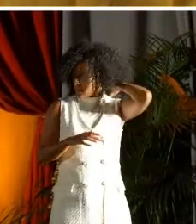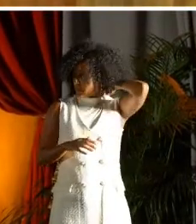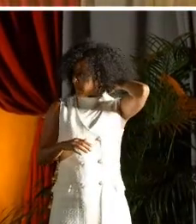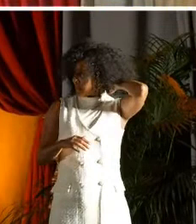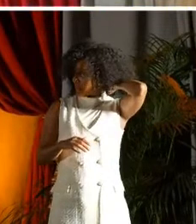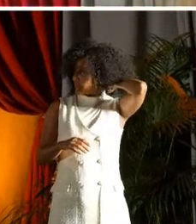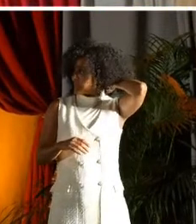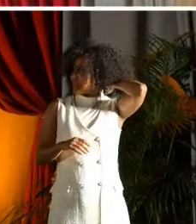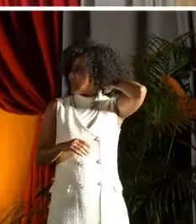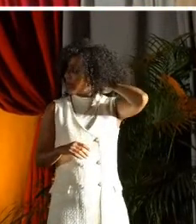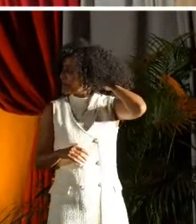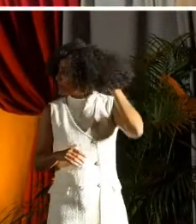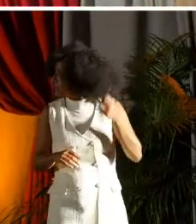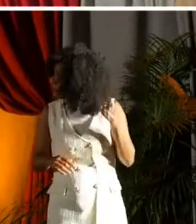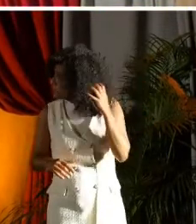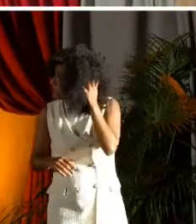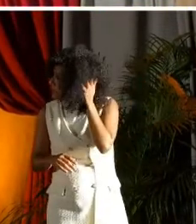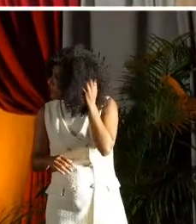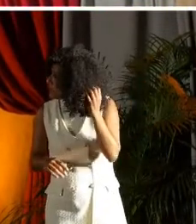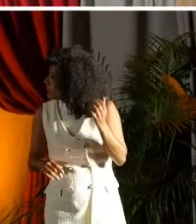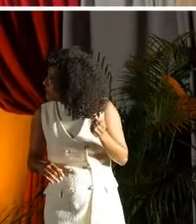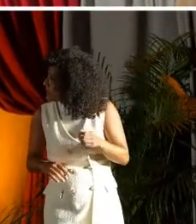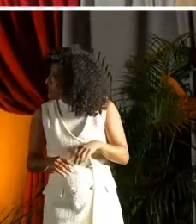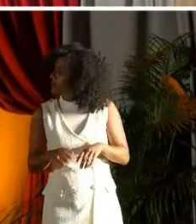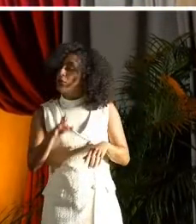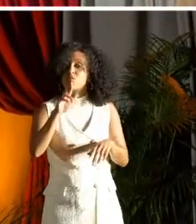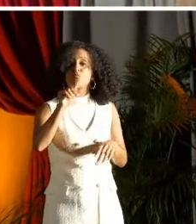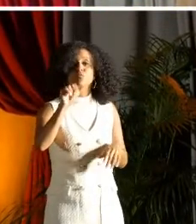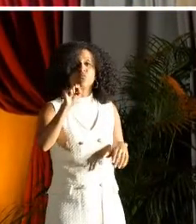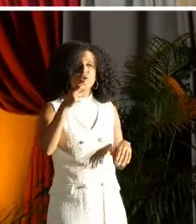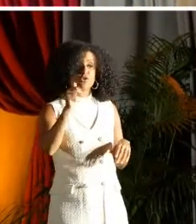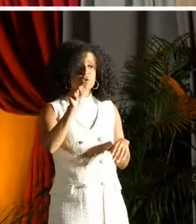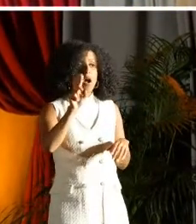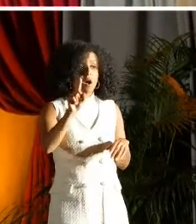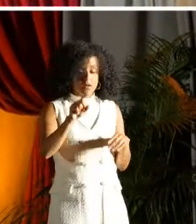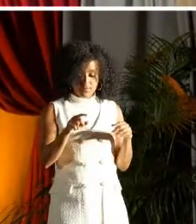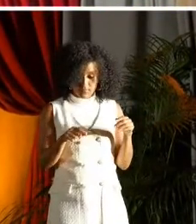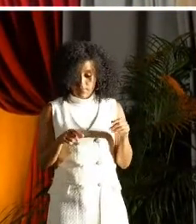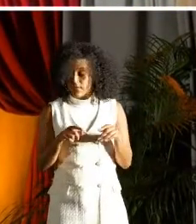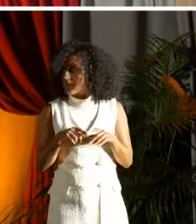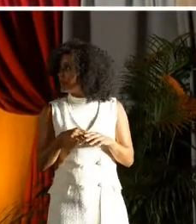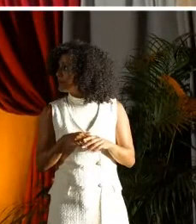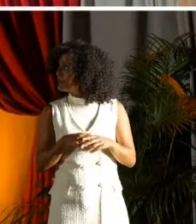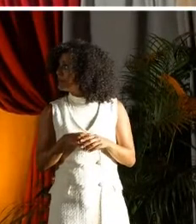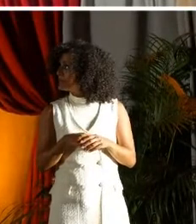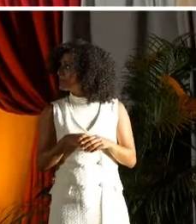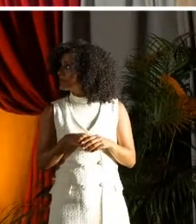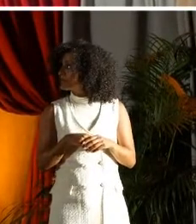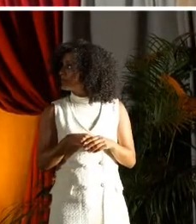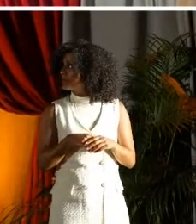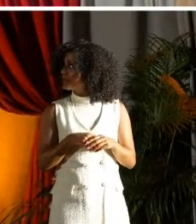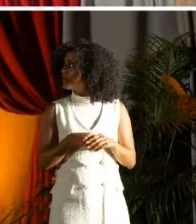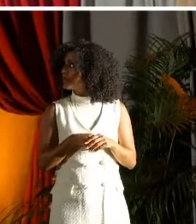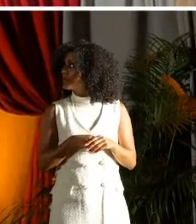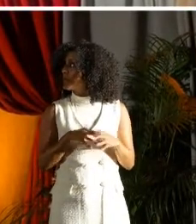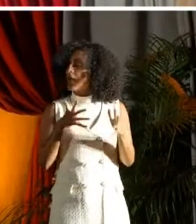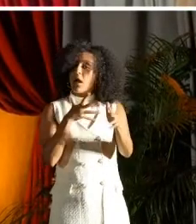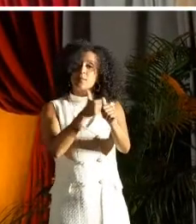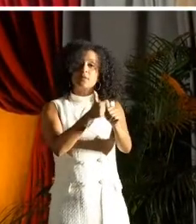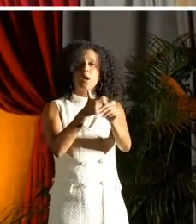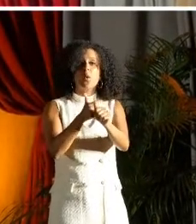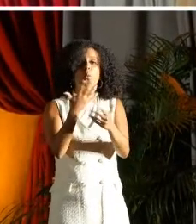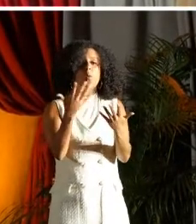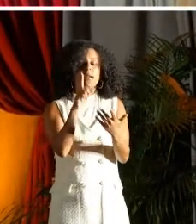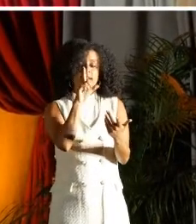Let's close with finally with a comment from Rashad. But first, Vangela, I would love an update on what